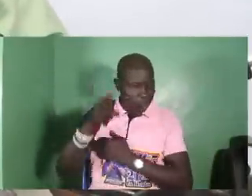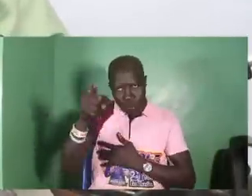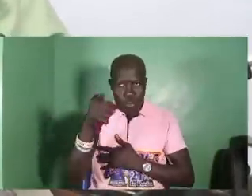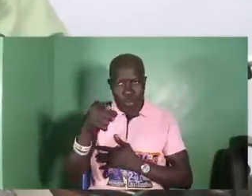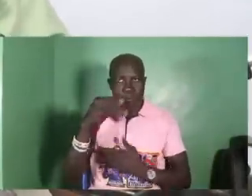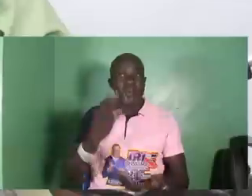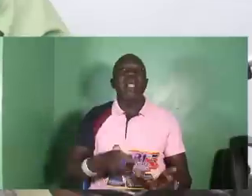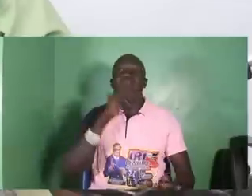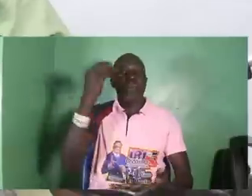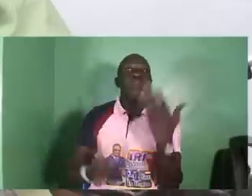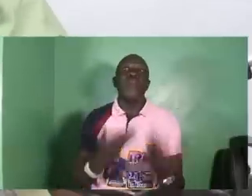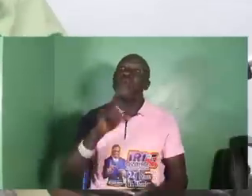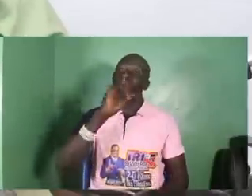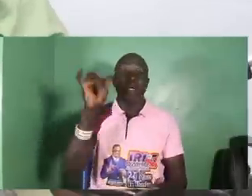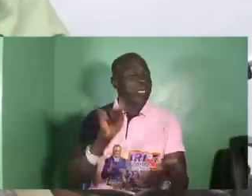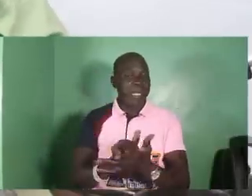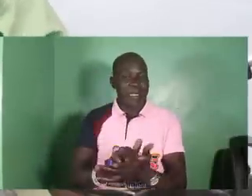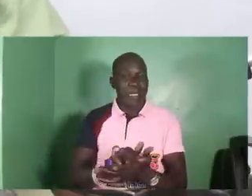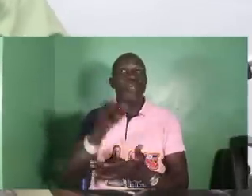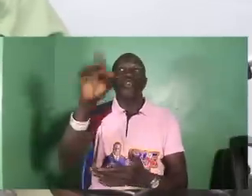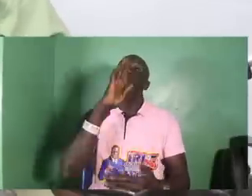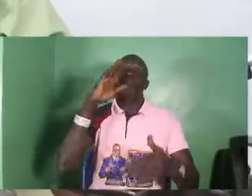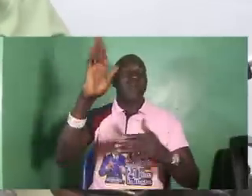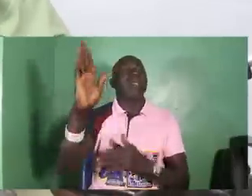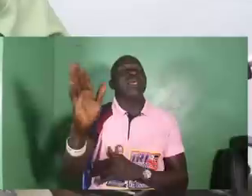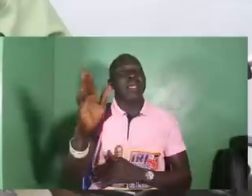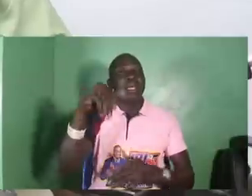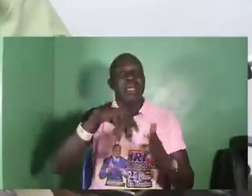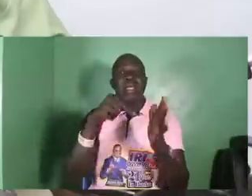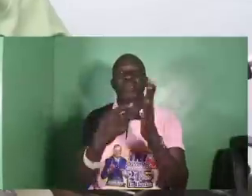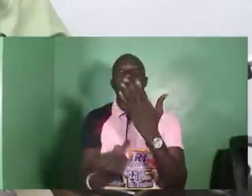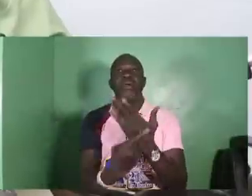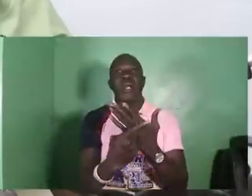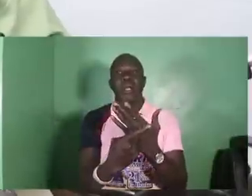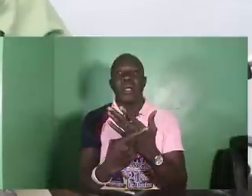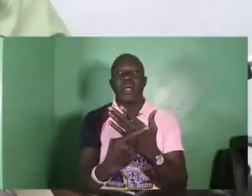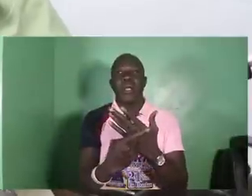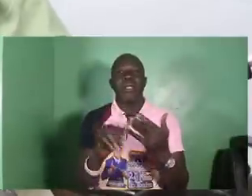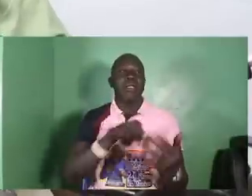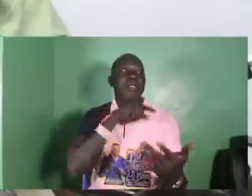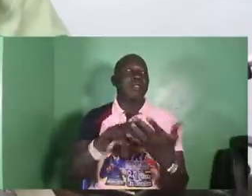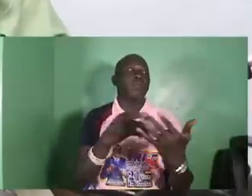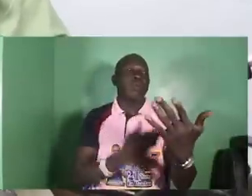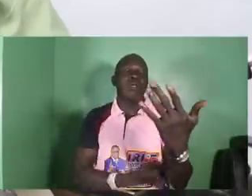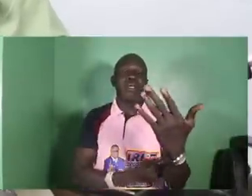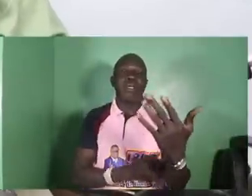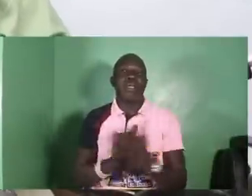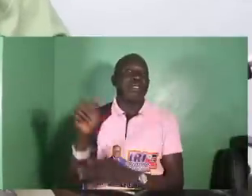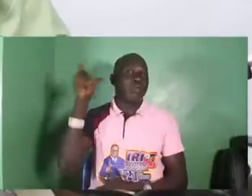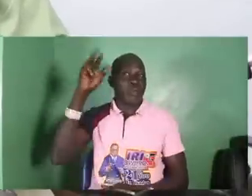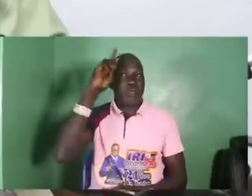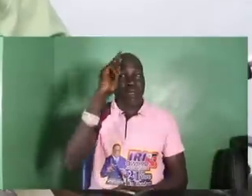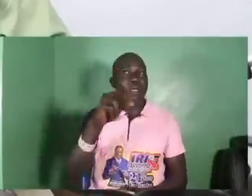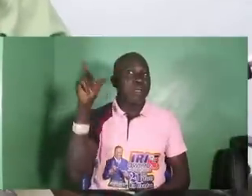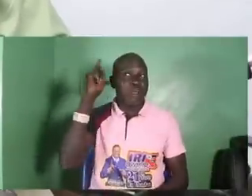you go now. Let it cost. Make sure pay. That you pay. You wanna what? You are the. Then no program. In the program. Near Aroyi. This morning. Ebosa. This